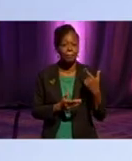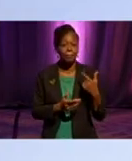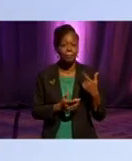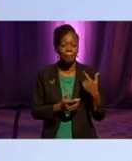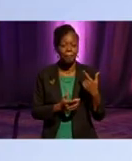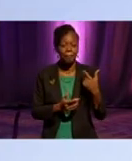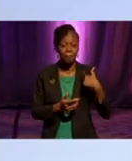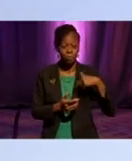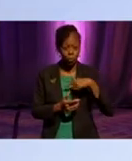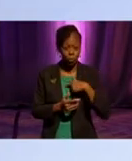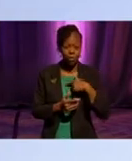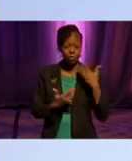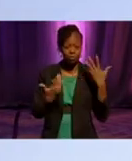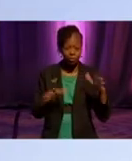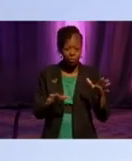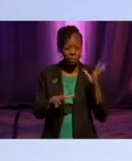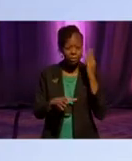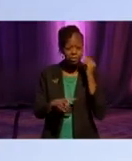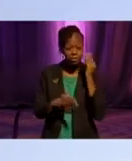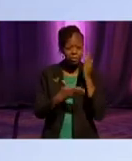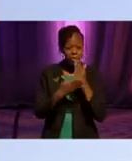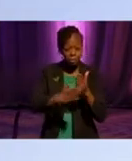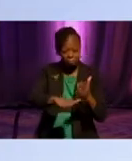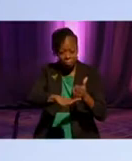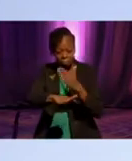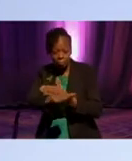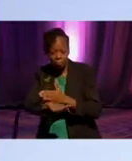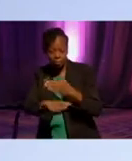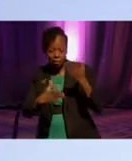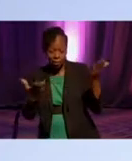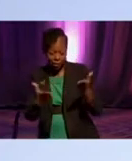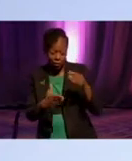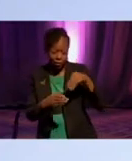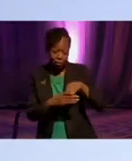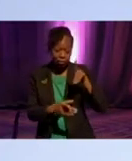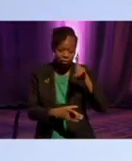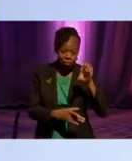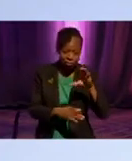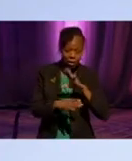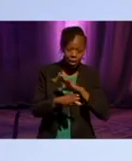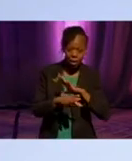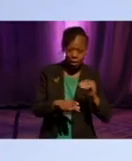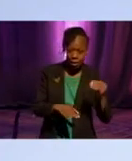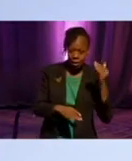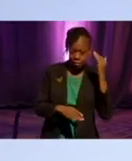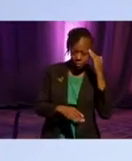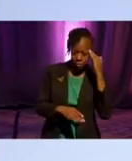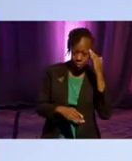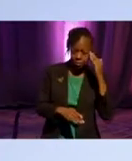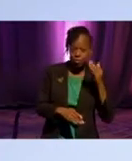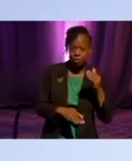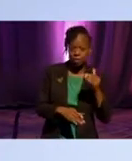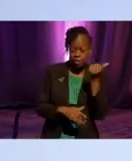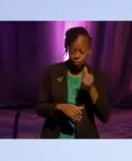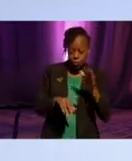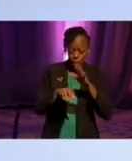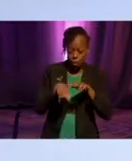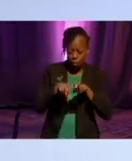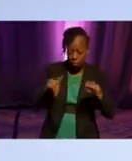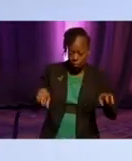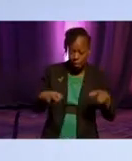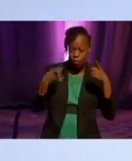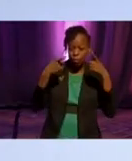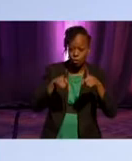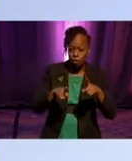the district, and I'm sure that everyone in here and here on this panel that joined me will agree that there's